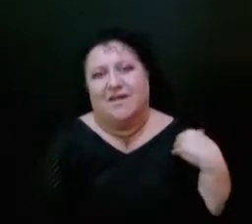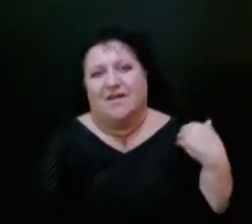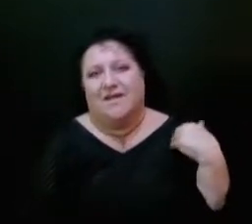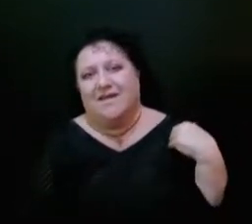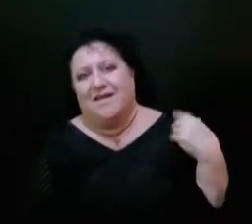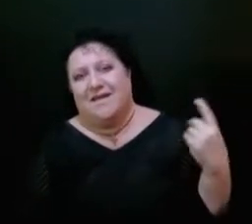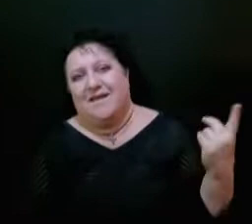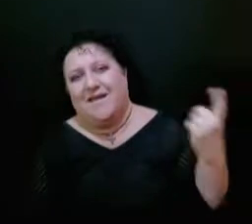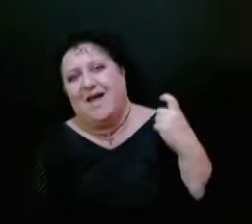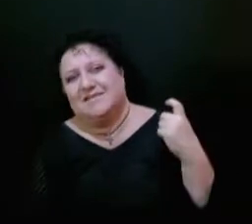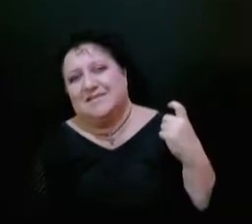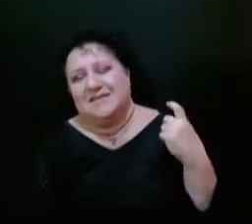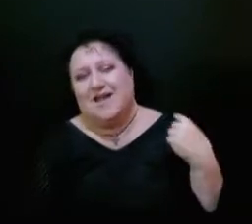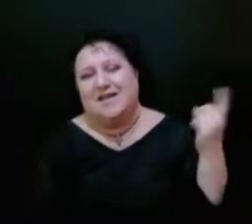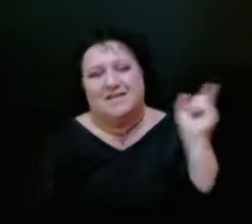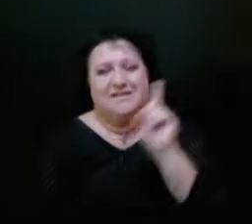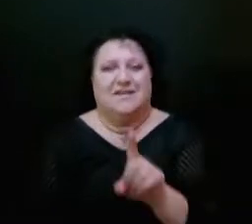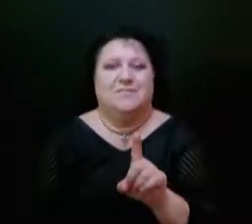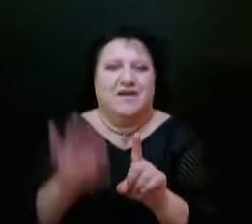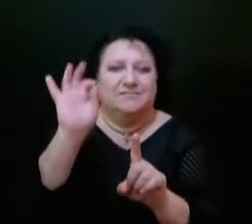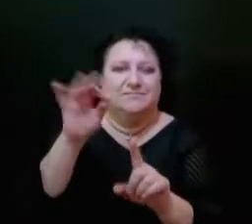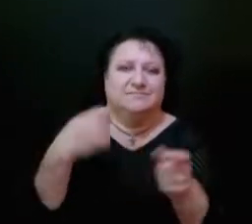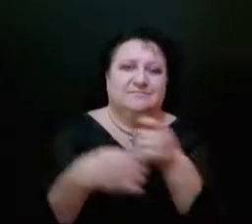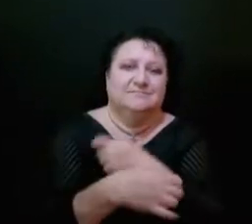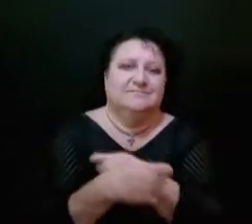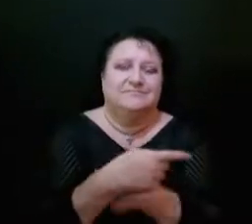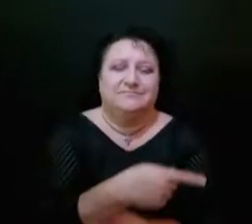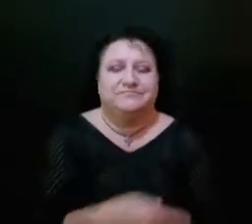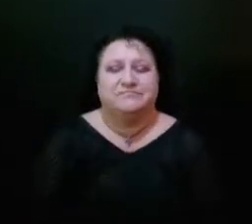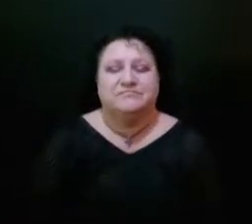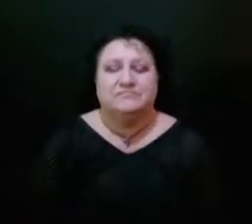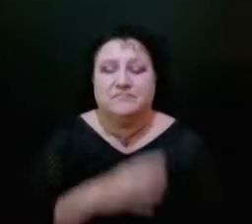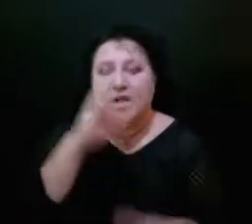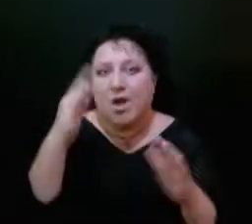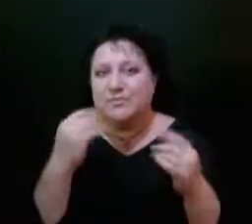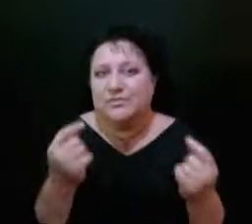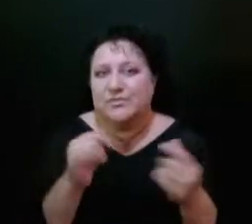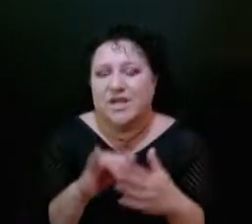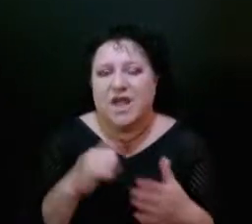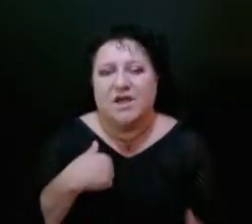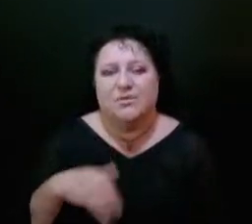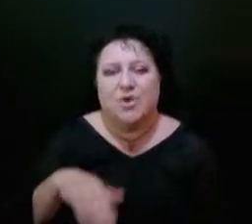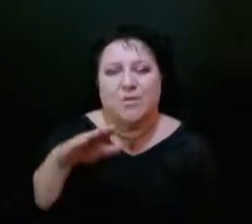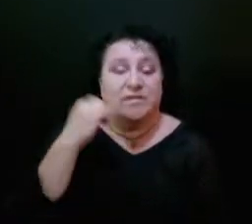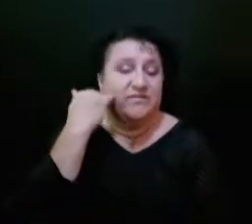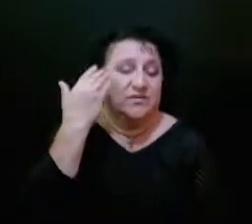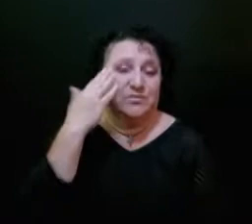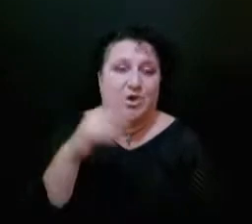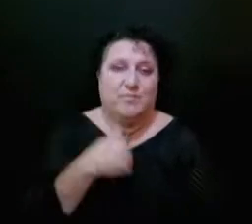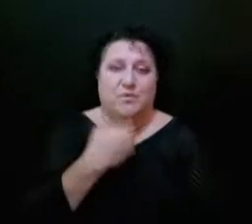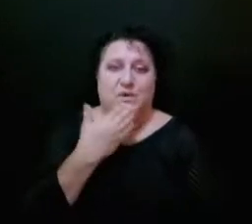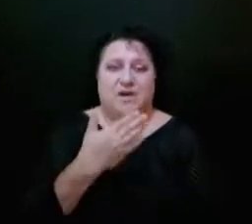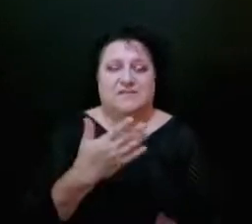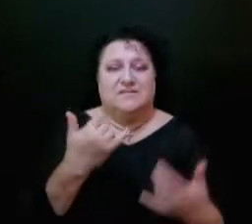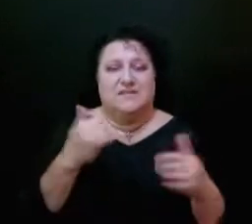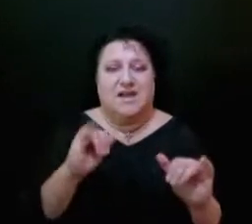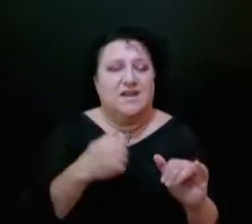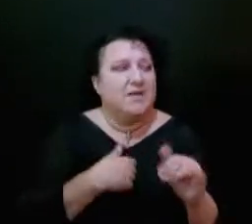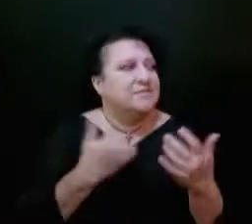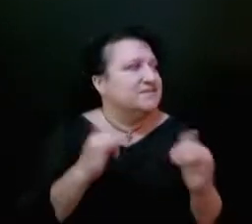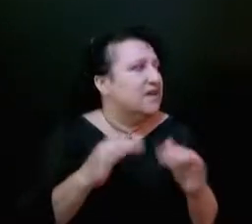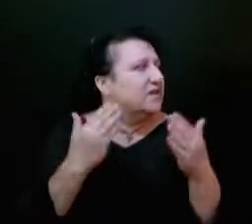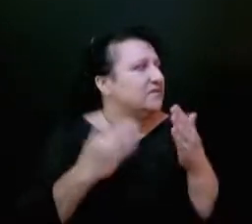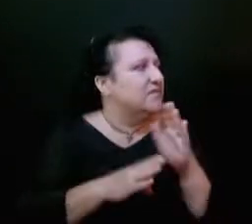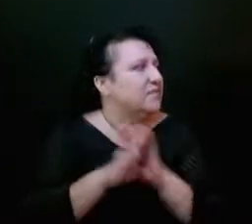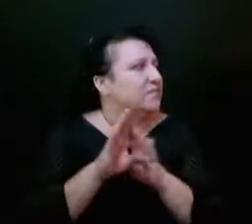and asked that I step in for him. And so I'm humbled to do that. I grew up, if you don't know me very well yet, I still am getting to know a lot of people. I